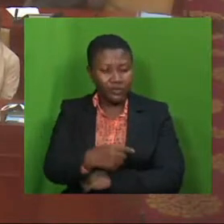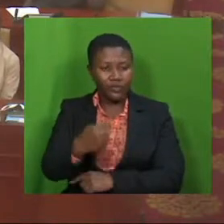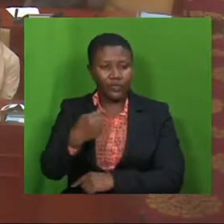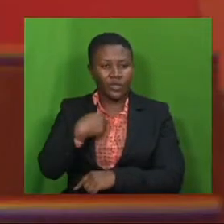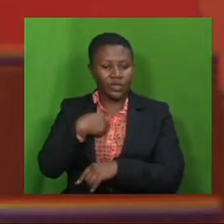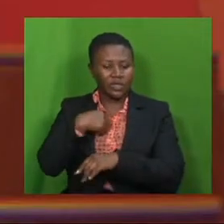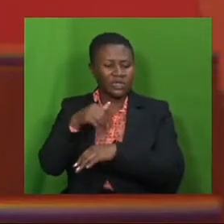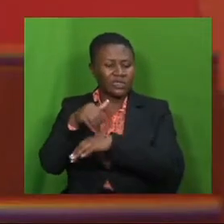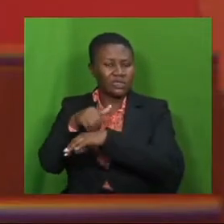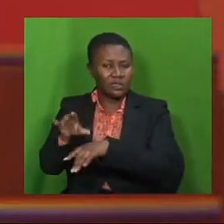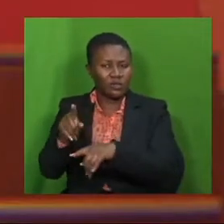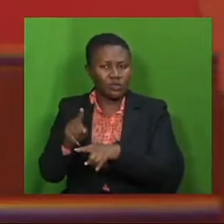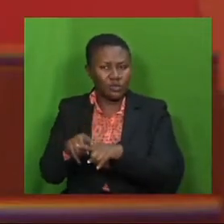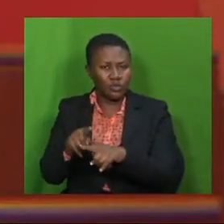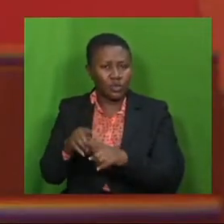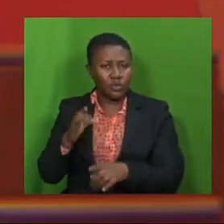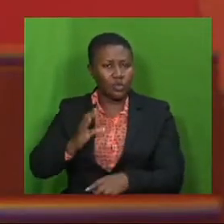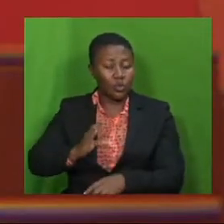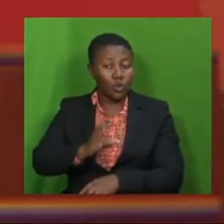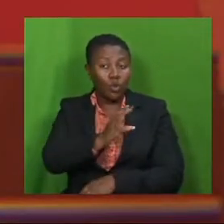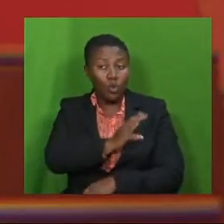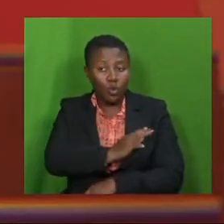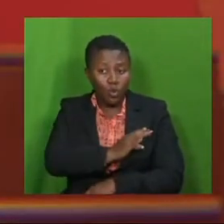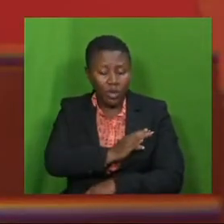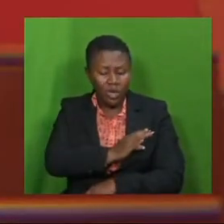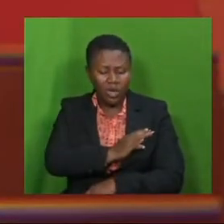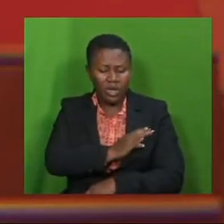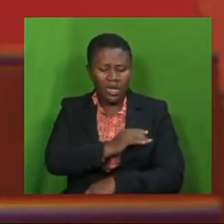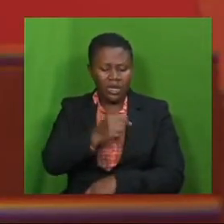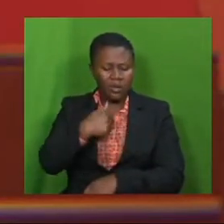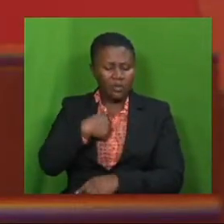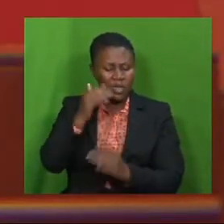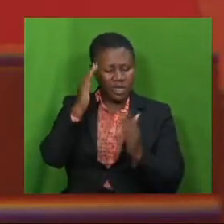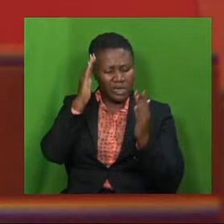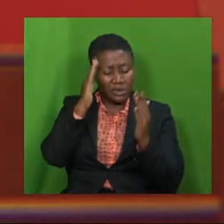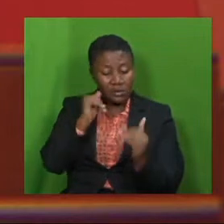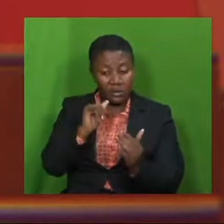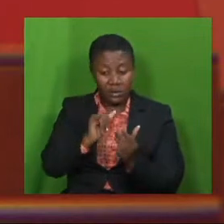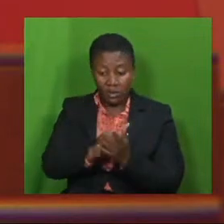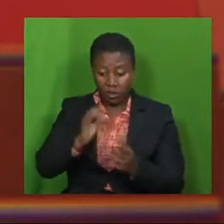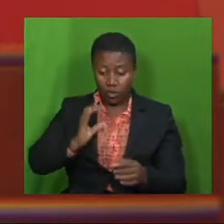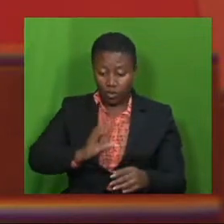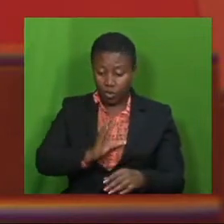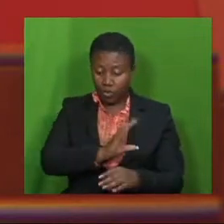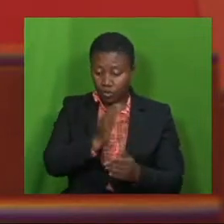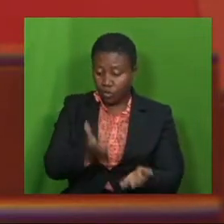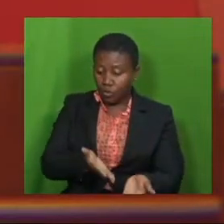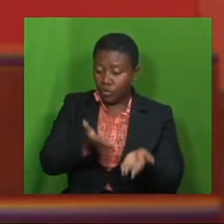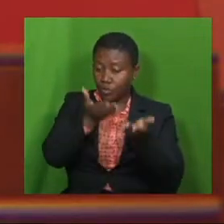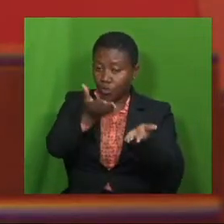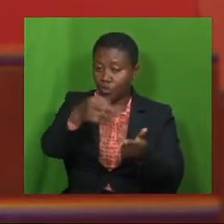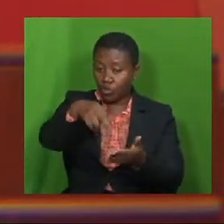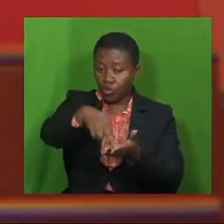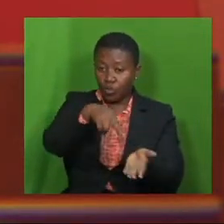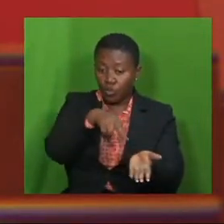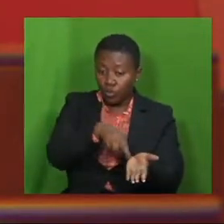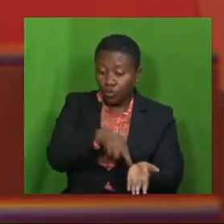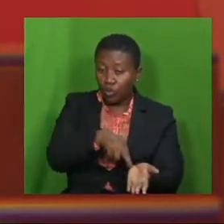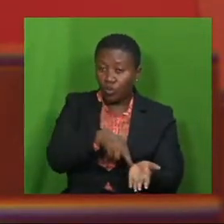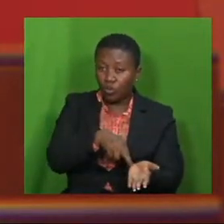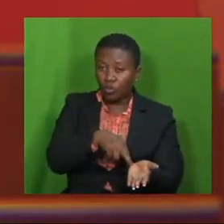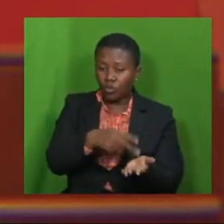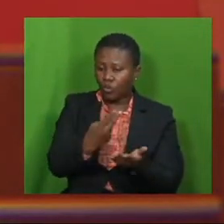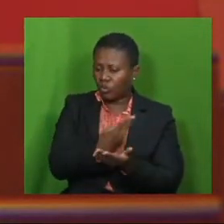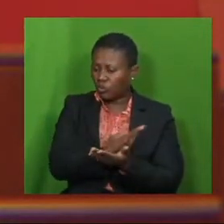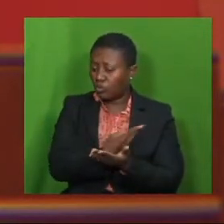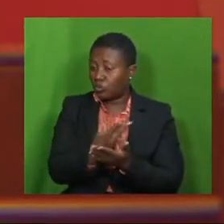the committee, and I expect that the committee will submit its report 2 weeks after